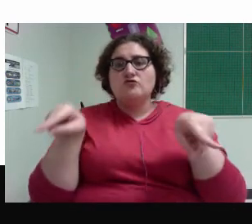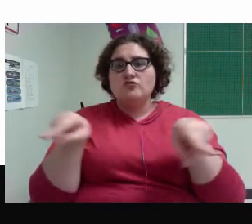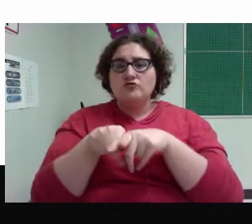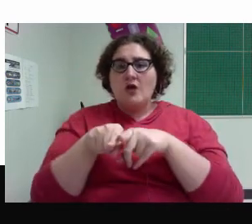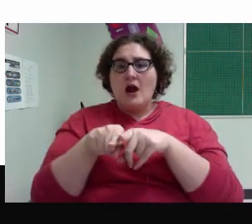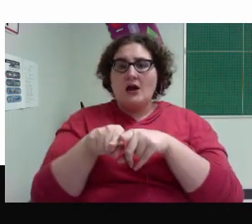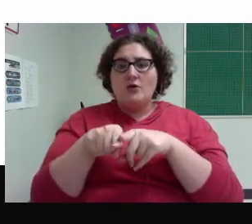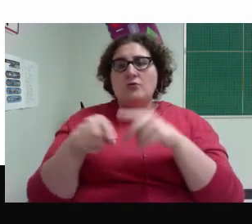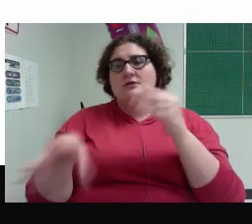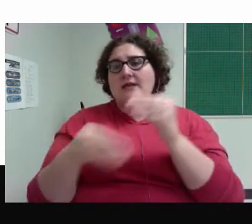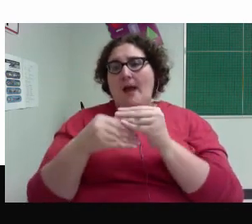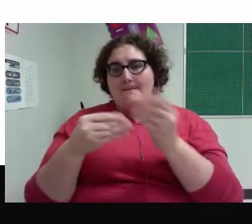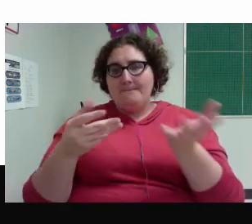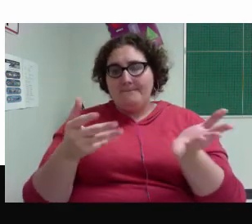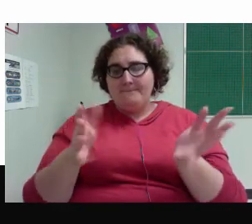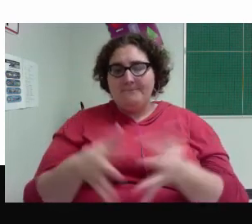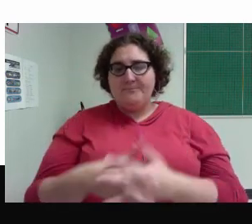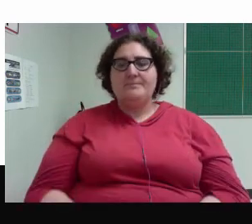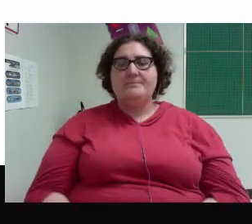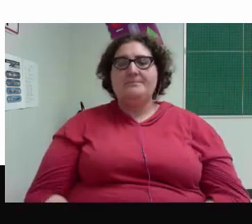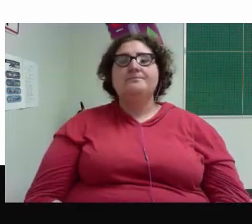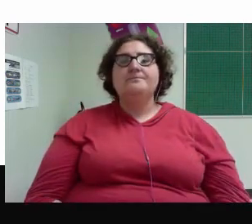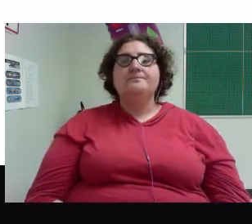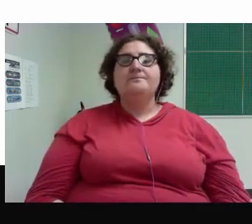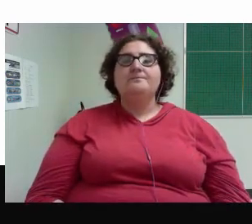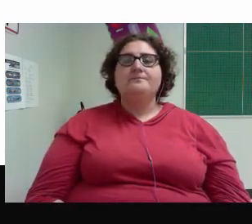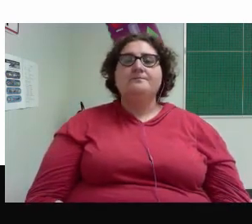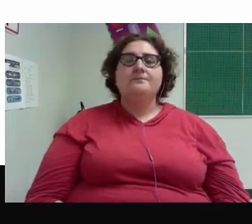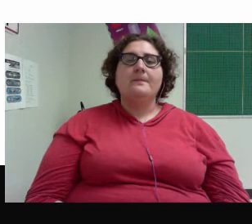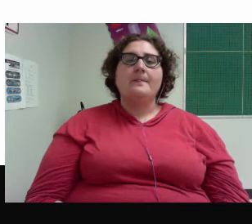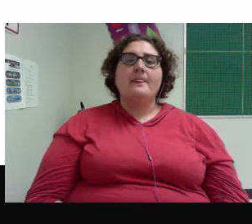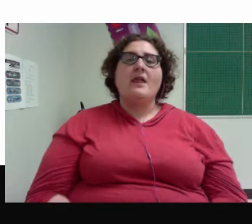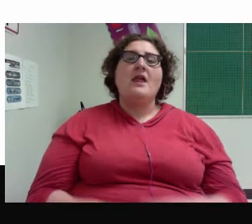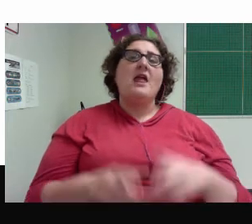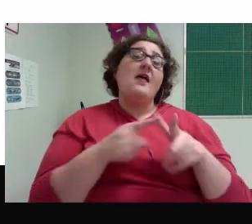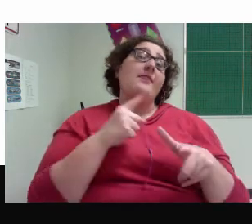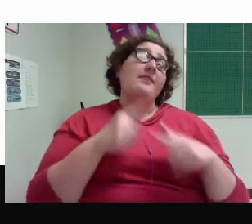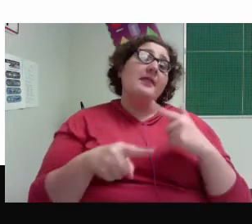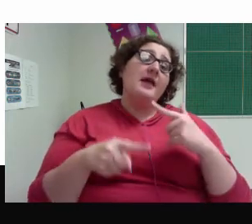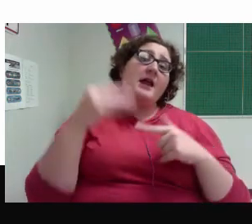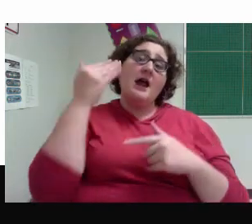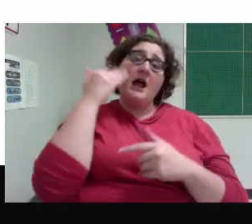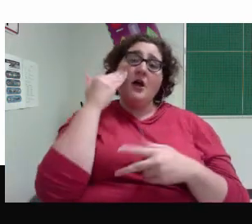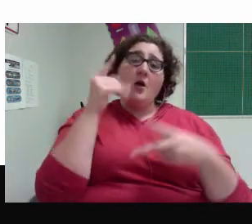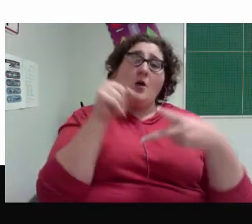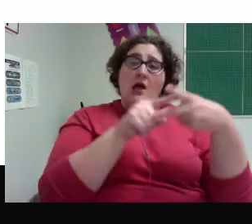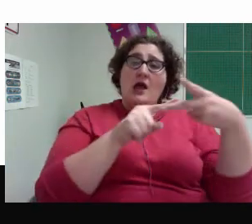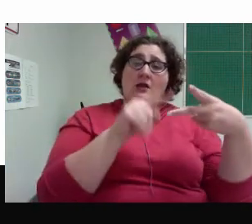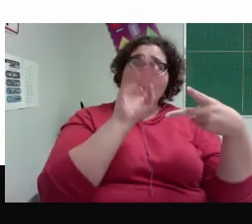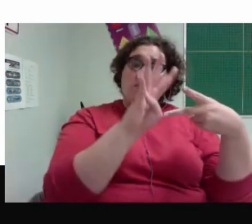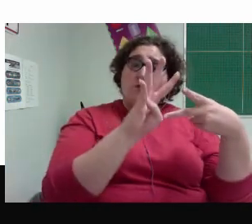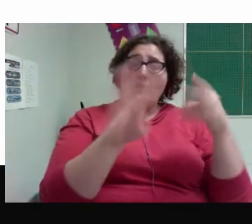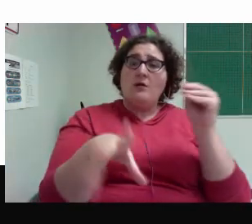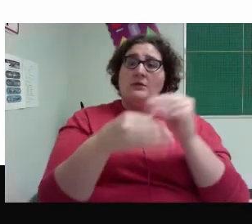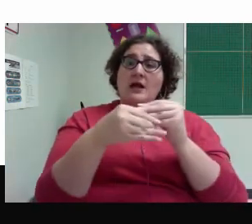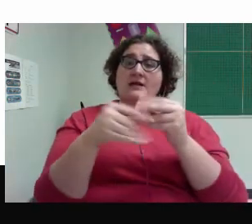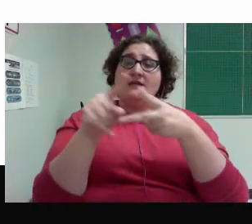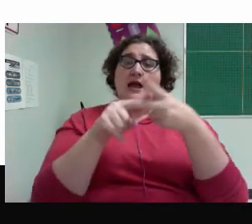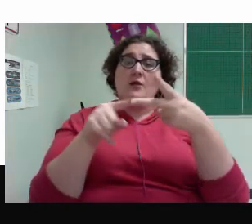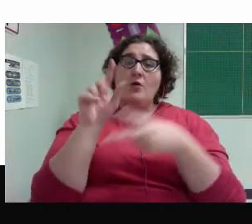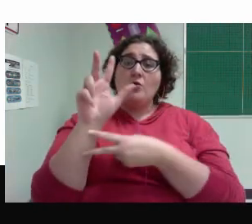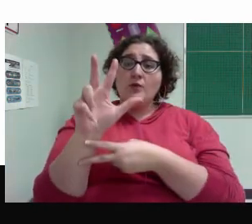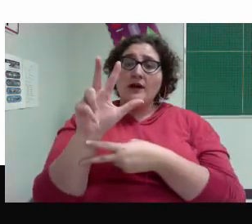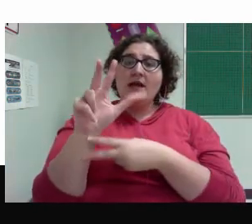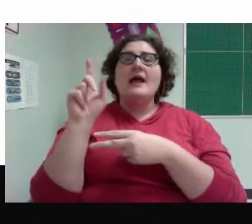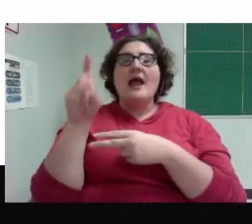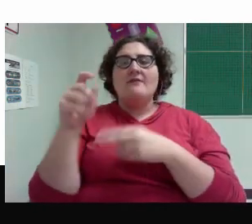Triangle sum. Okay, and then I also know that angle 4 plus angle